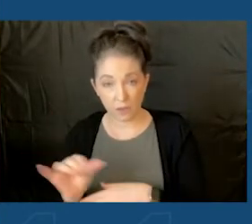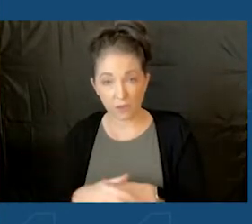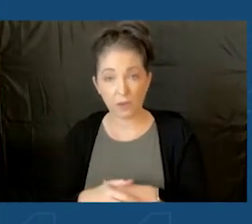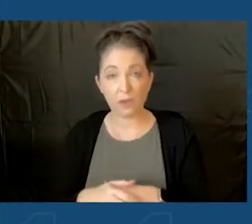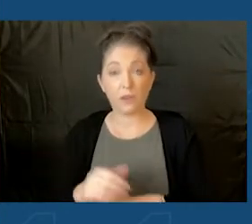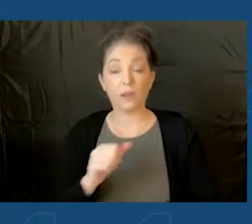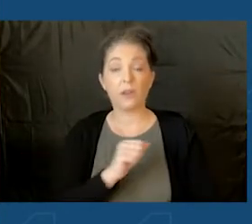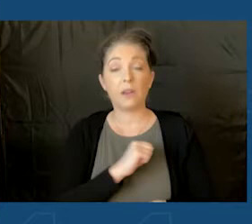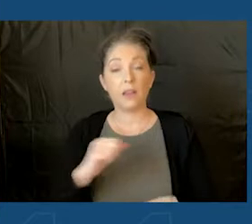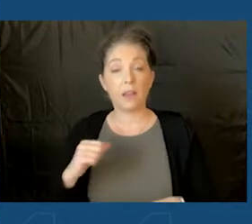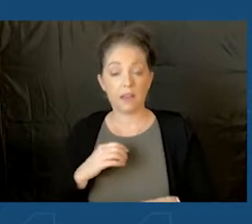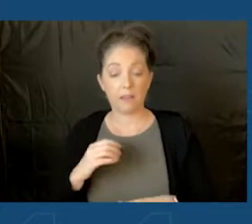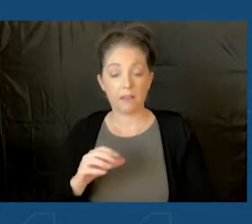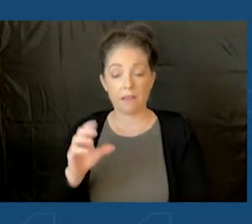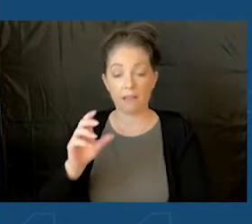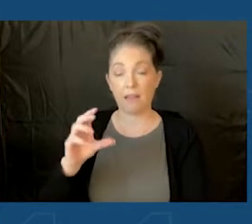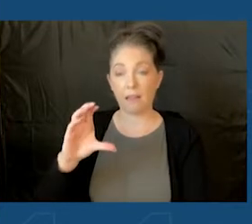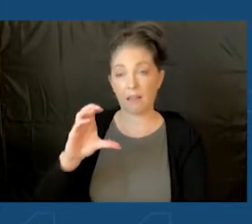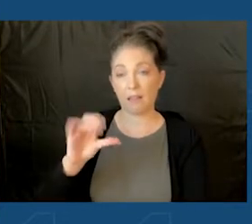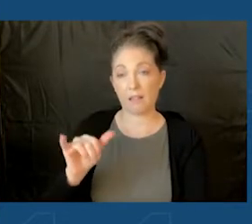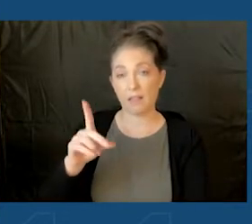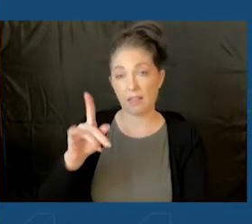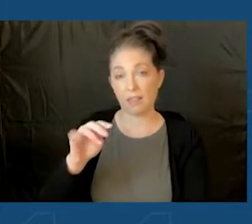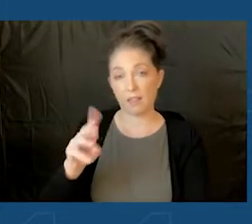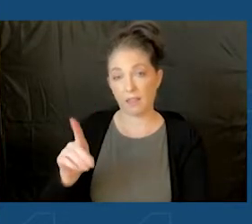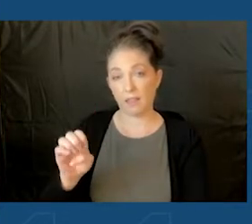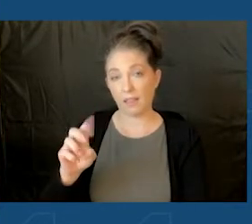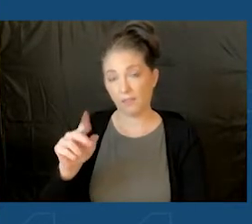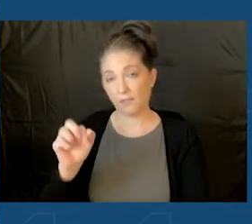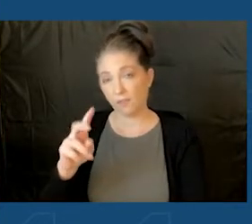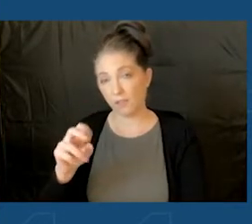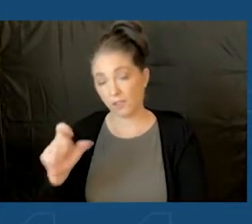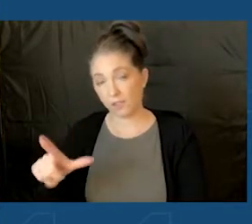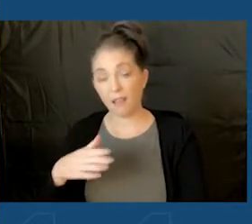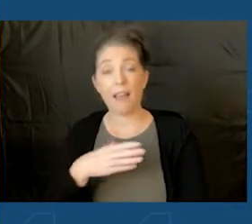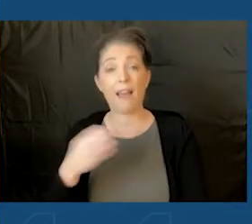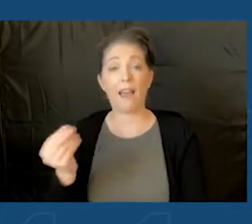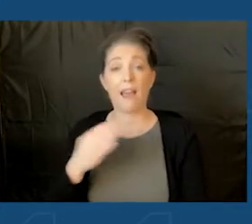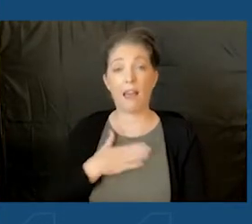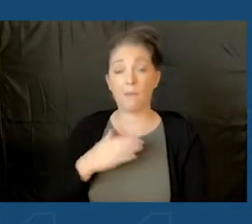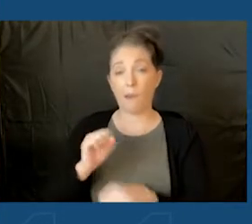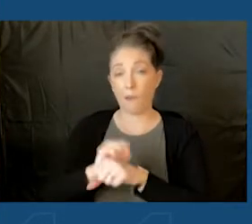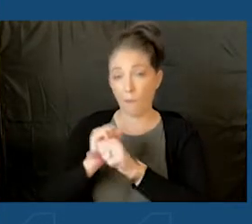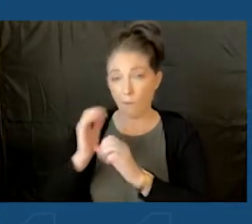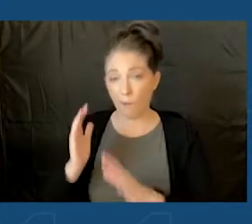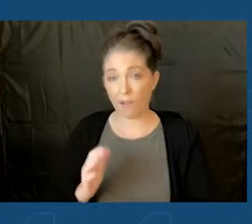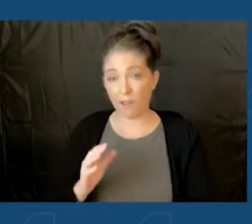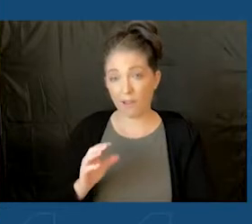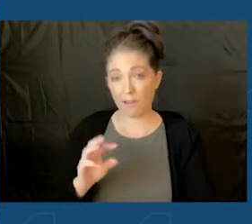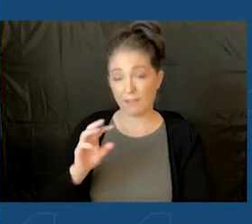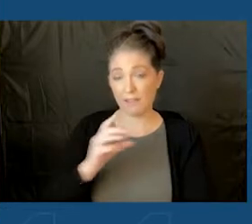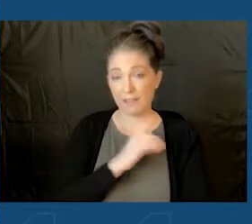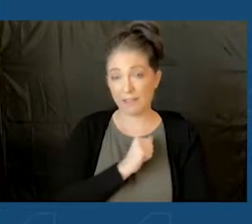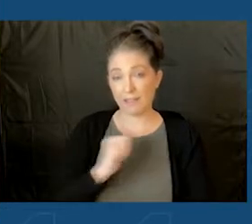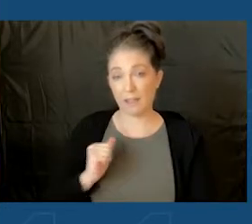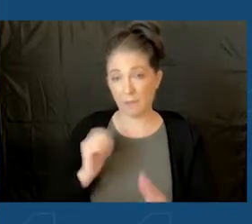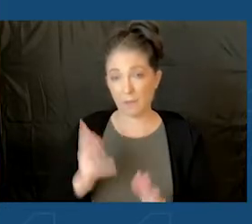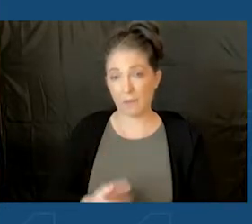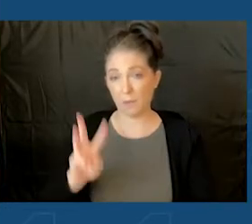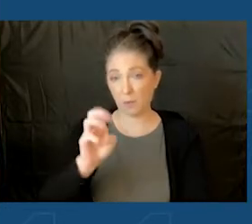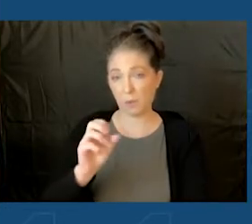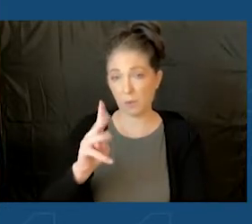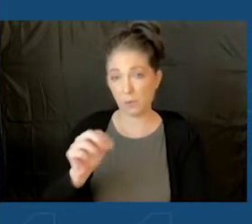Clyde Bunnell is here, and my longtime colleague, Assemblymember David Weprin is here as well. And